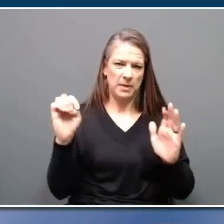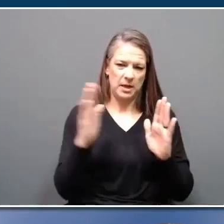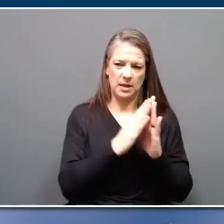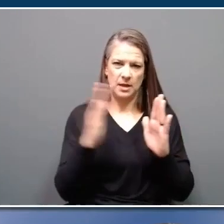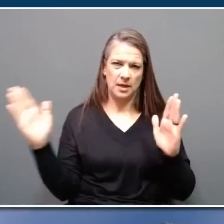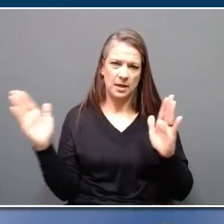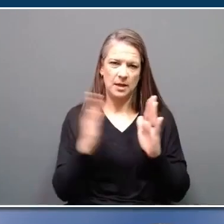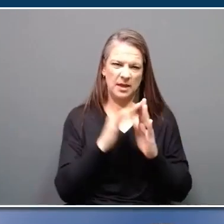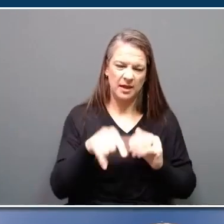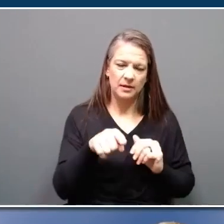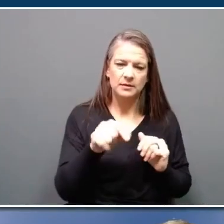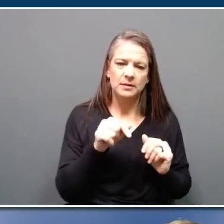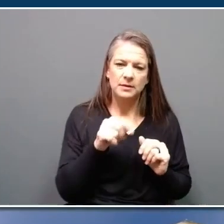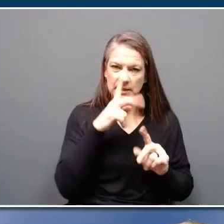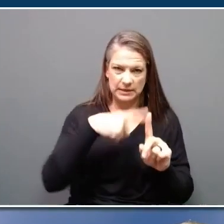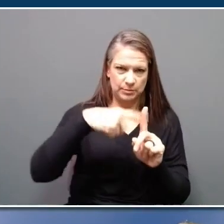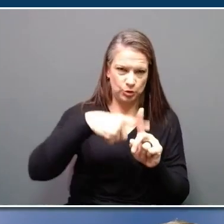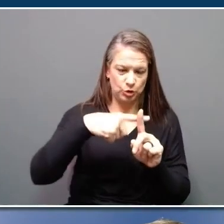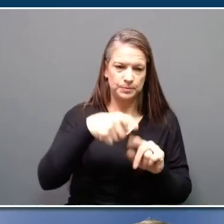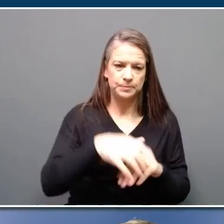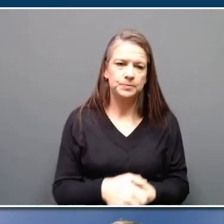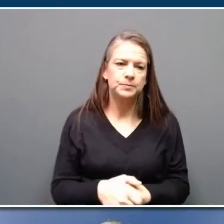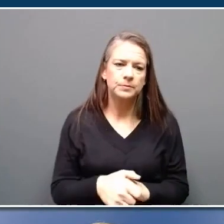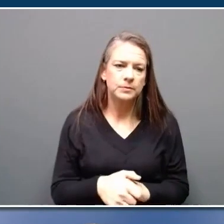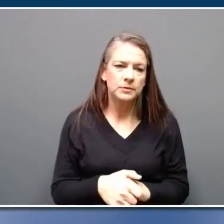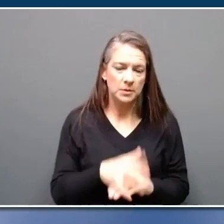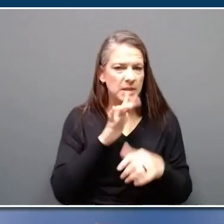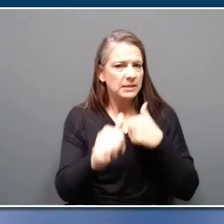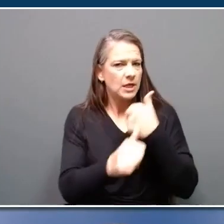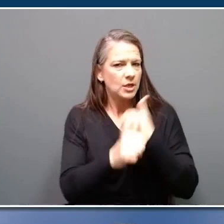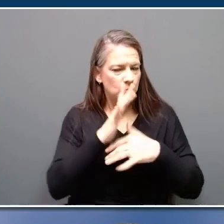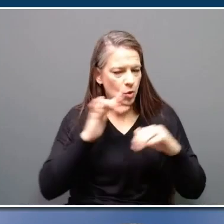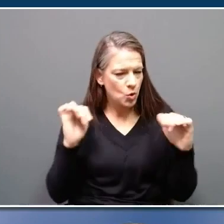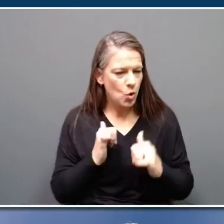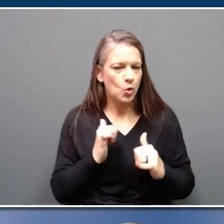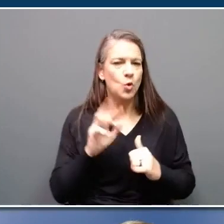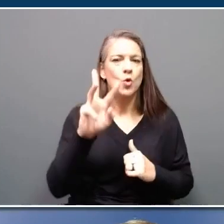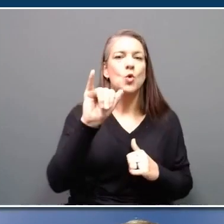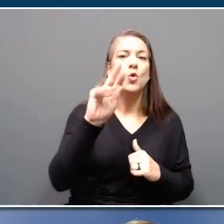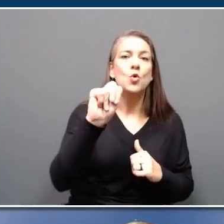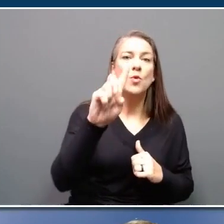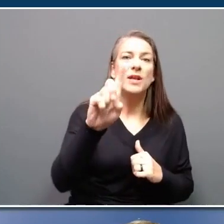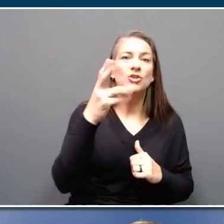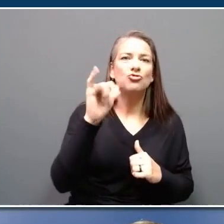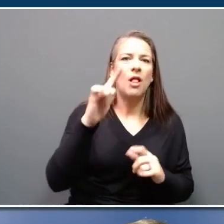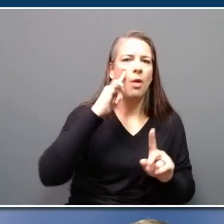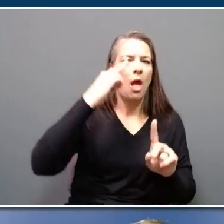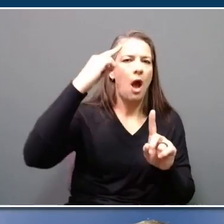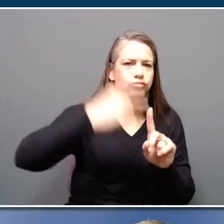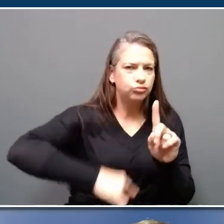those. But let's get to the temperatures. Okay, it's going to get dangerously cold with wind chill again. If we get a lot of snow, the